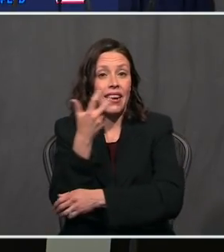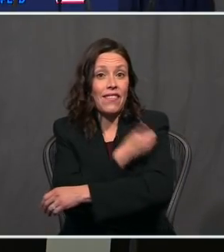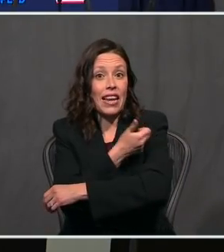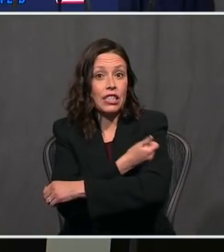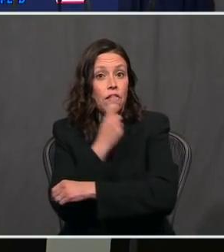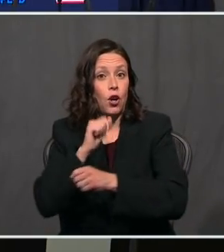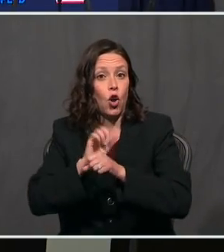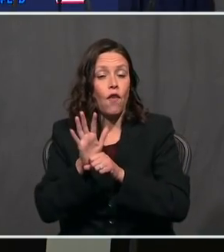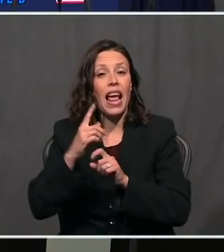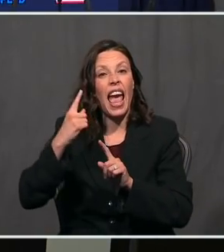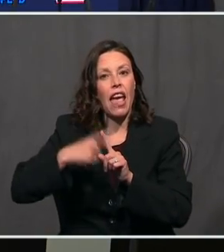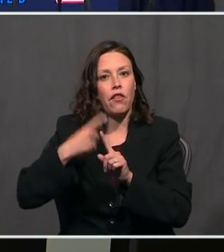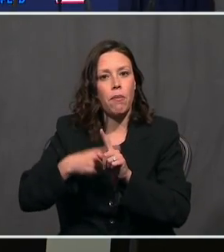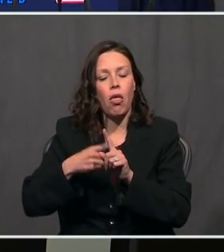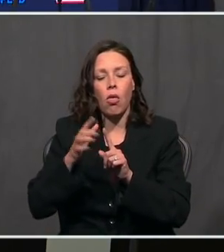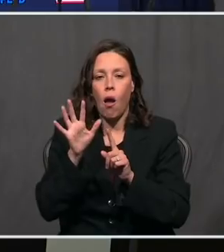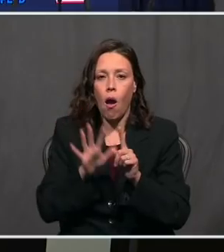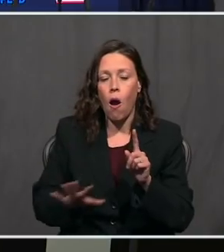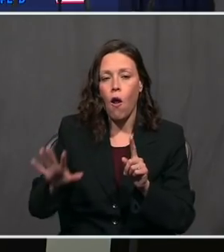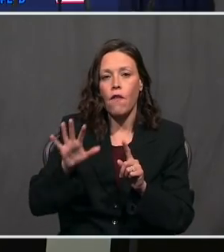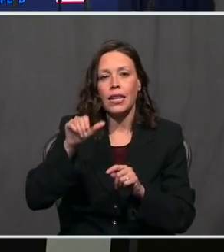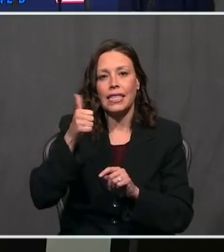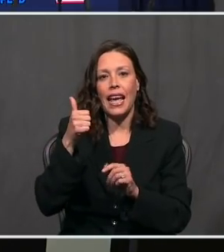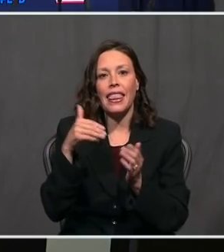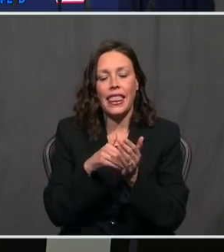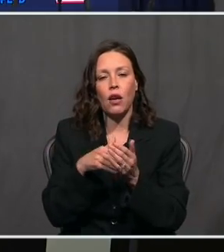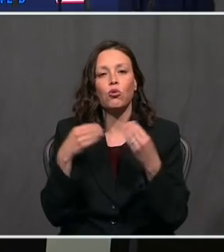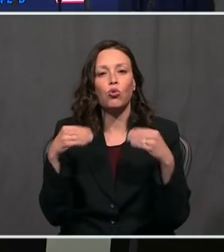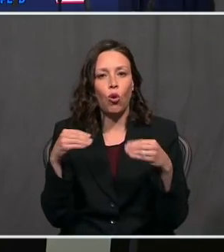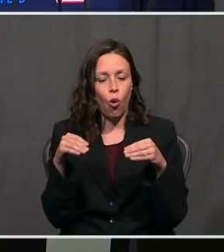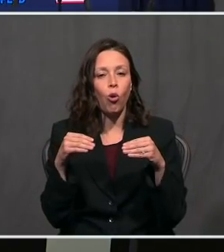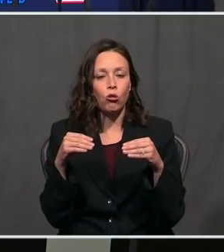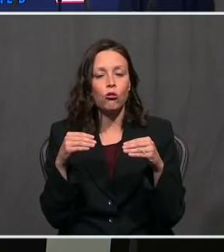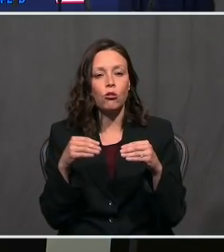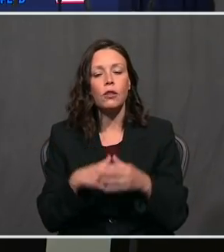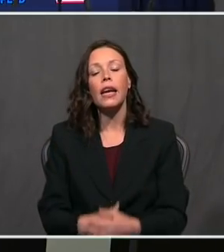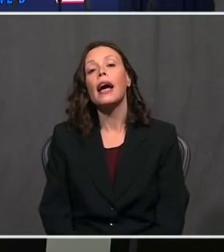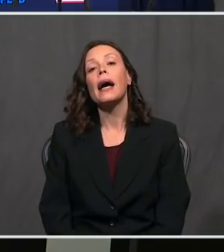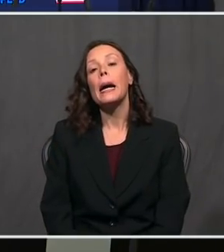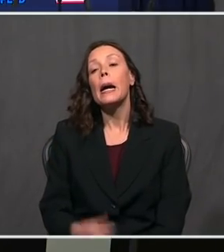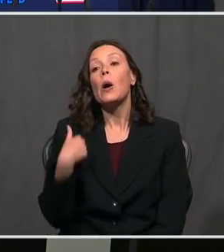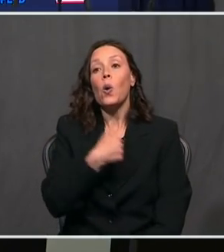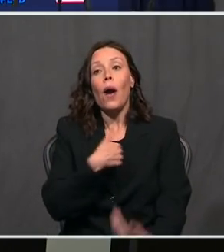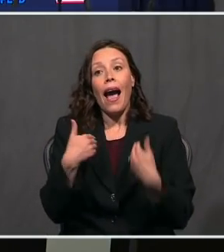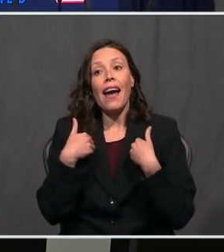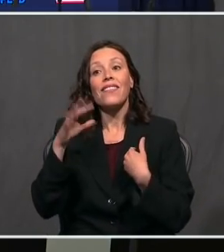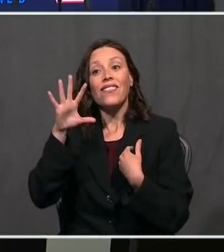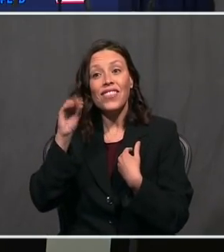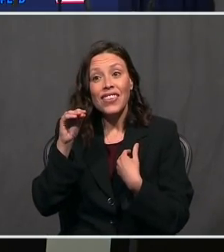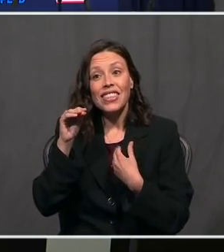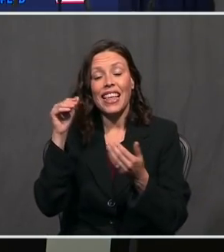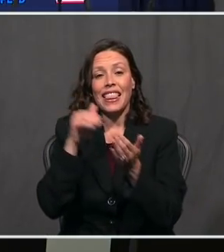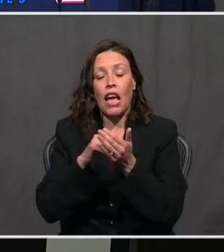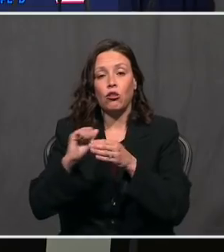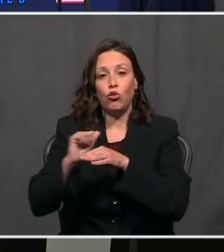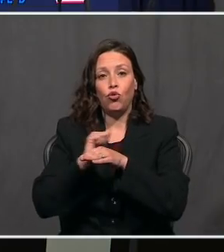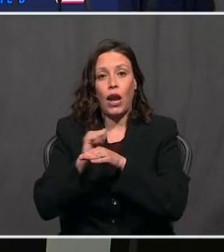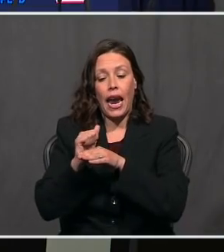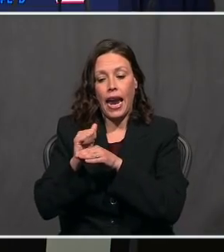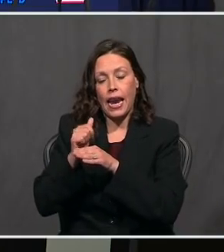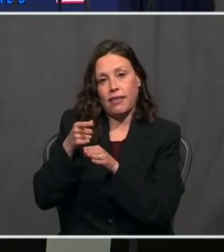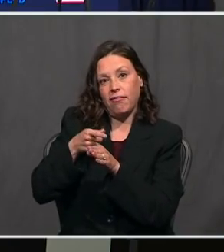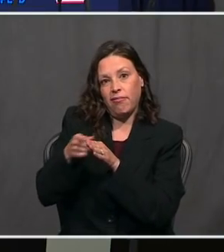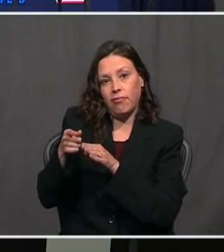each and every month across our almost 10,000 stores. And we have 50,000 trained immunizers